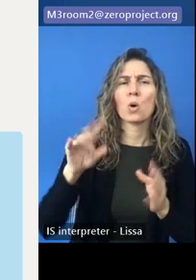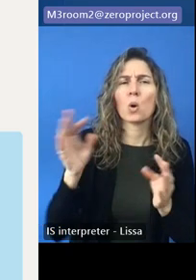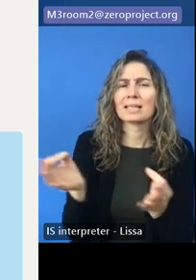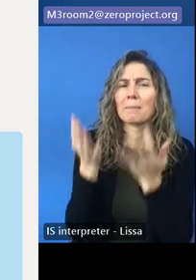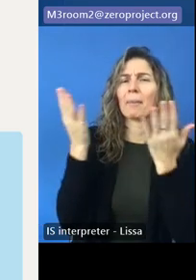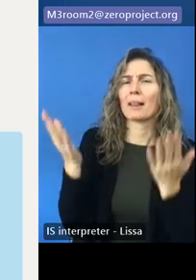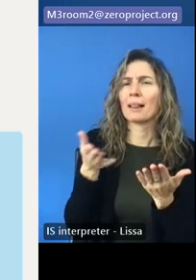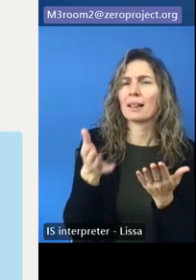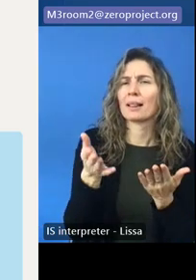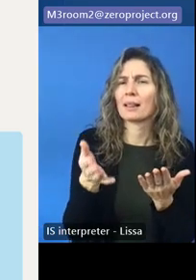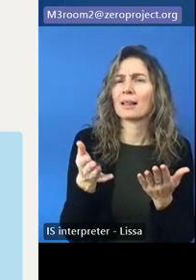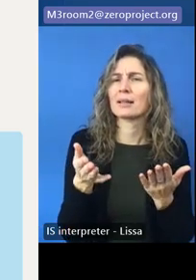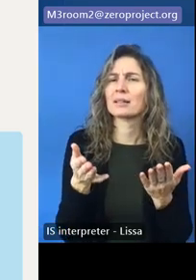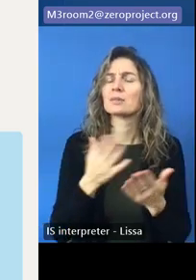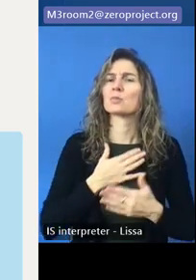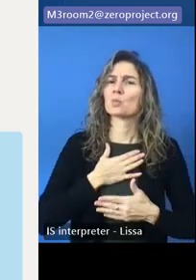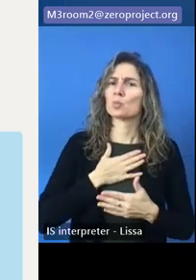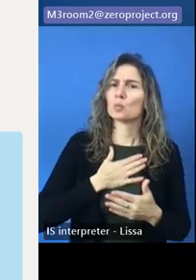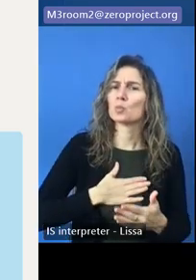international. We are looking for partners